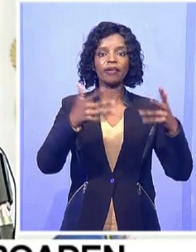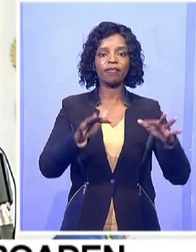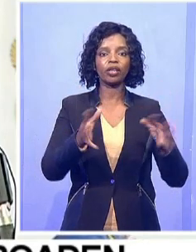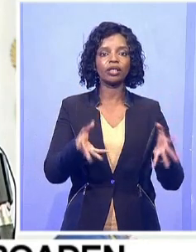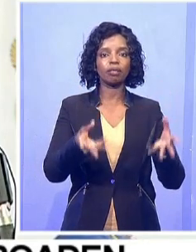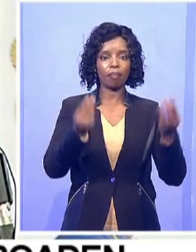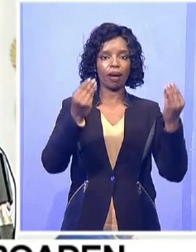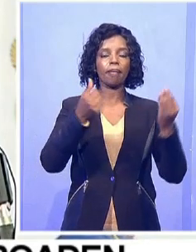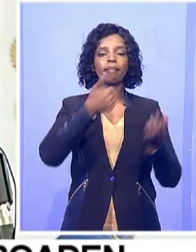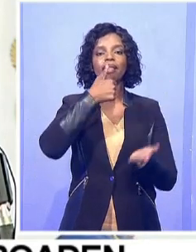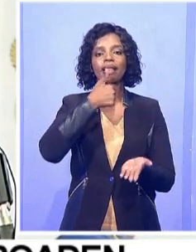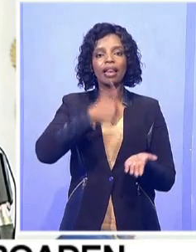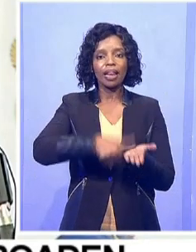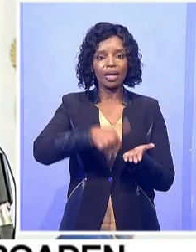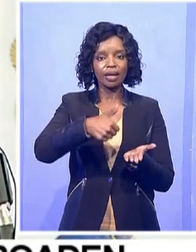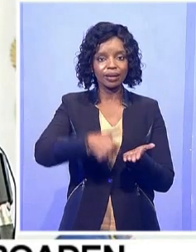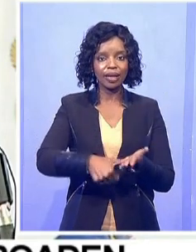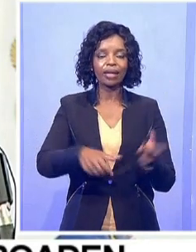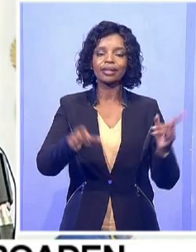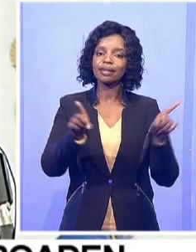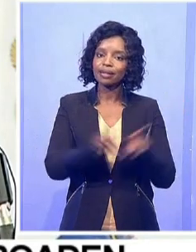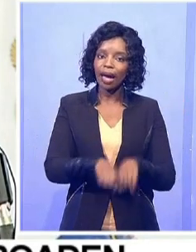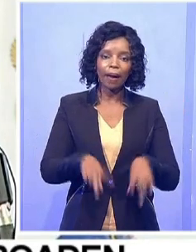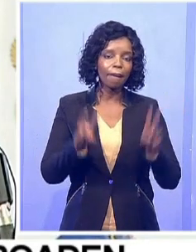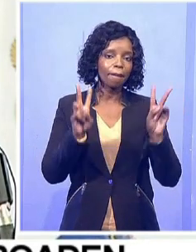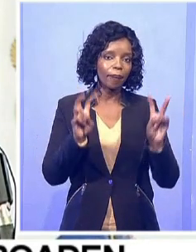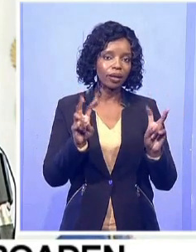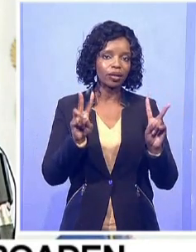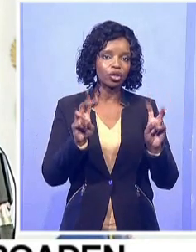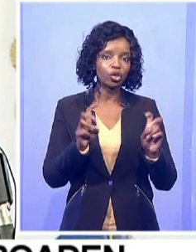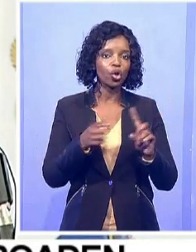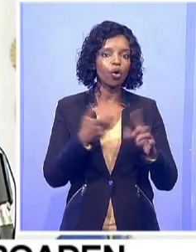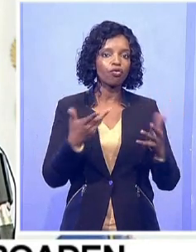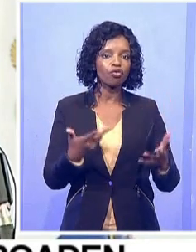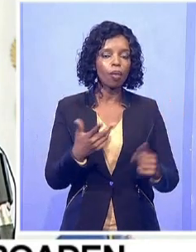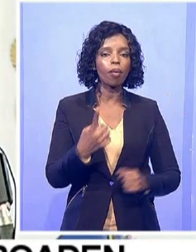matter from one of the military veterans.